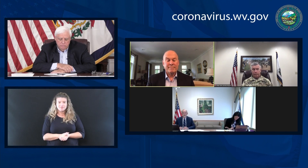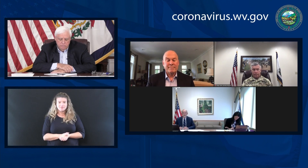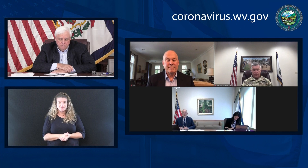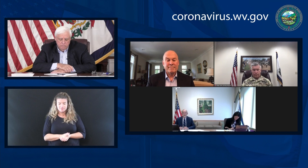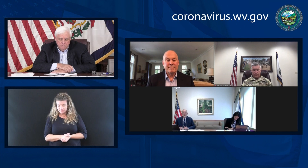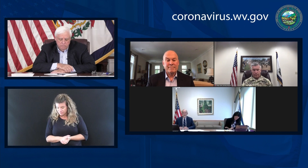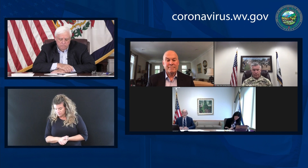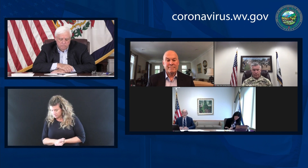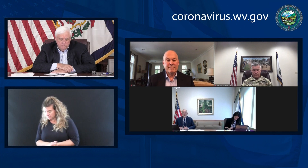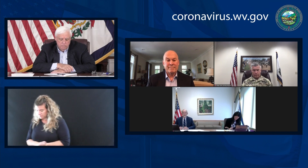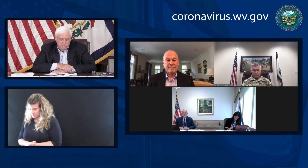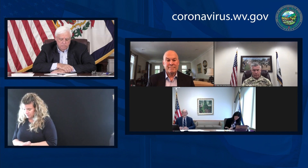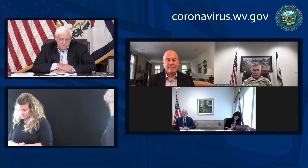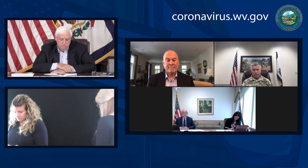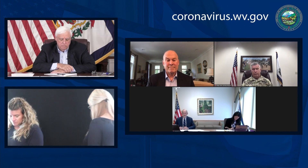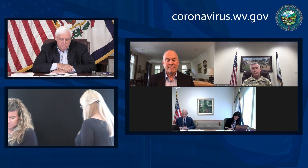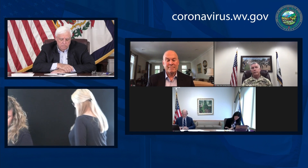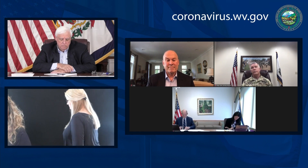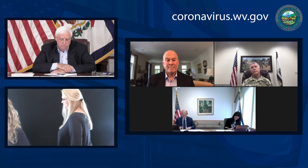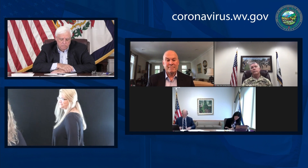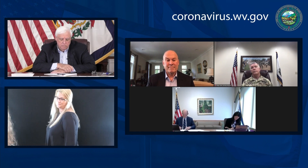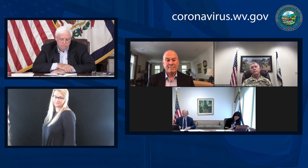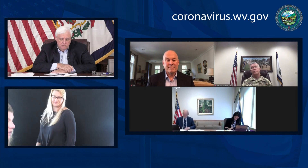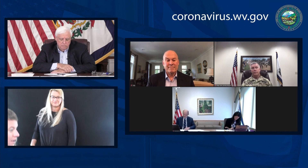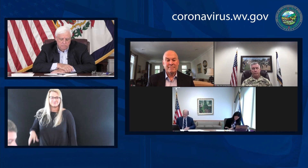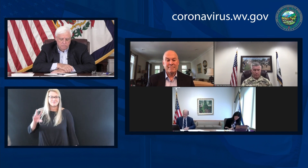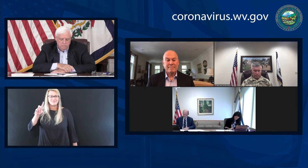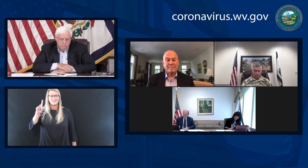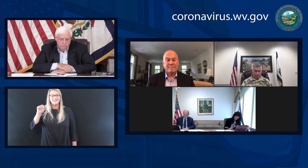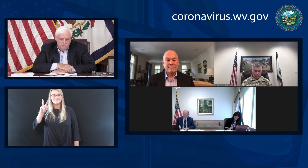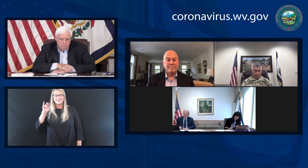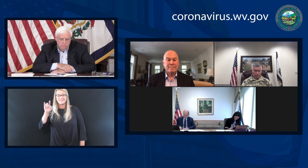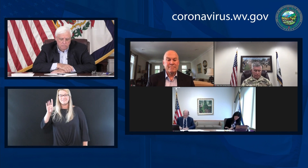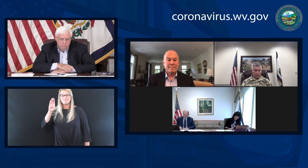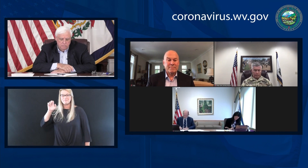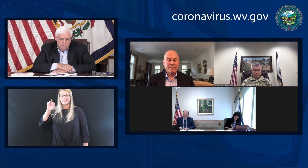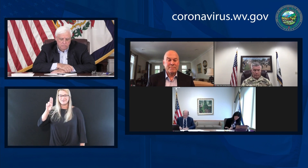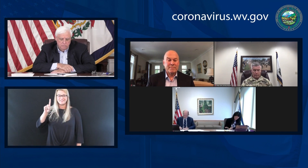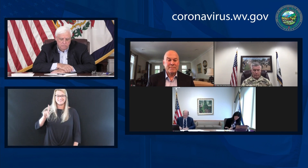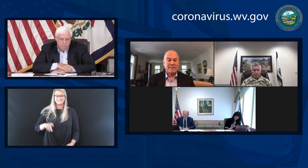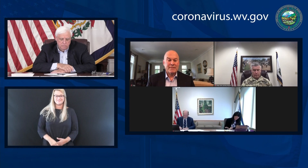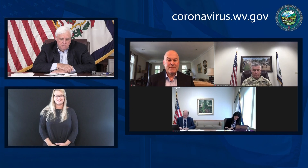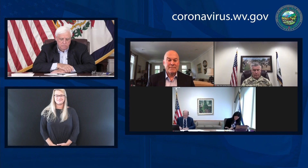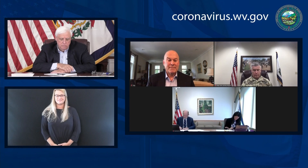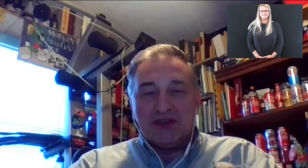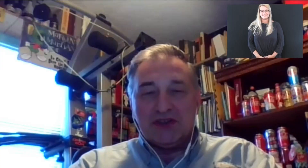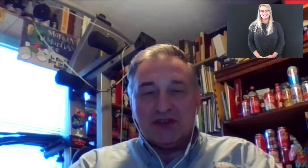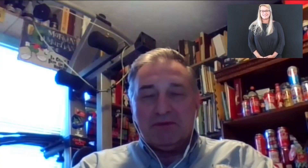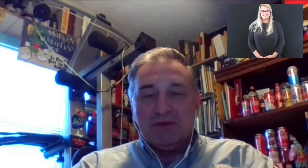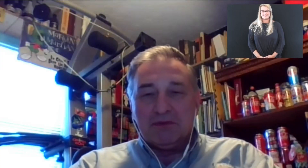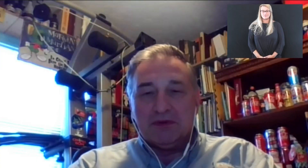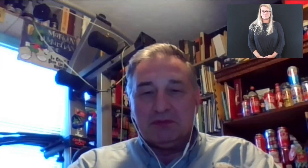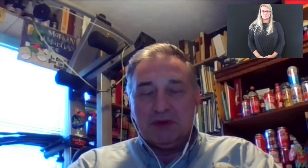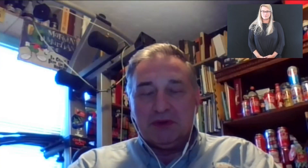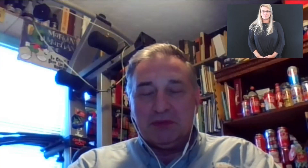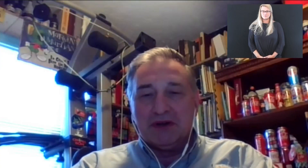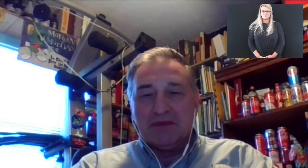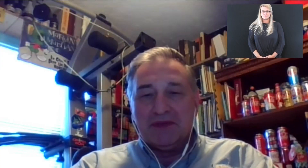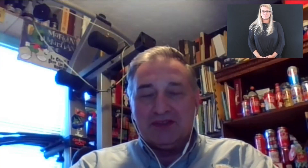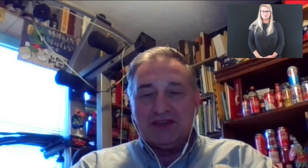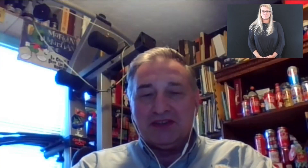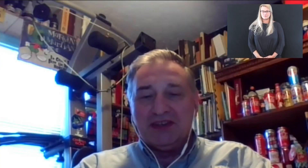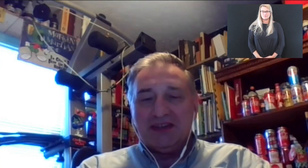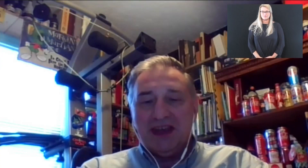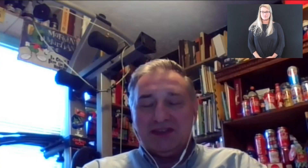All right, next we'll go to David Beard with the Dominion Post. Hi, this is David Beard. I have a question for some people who